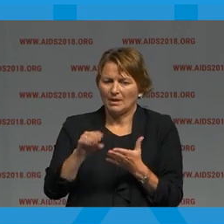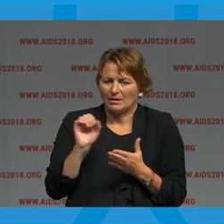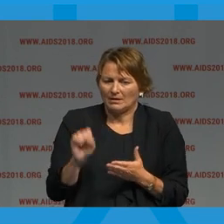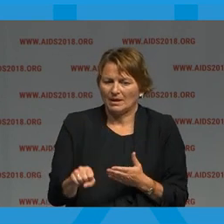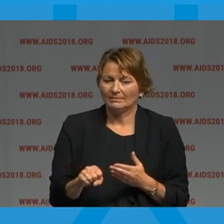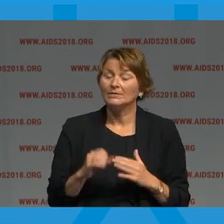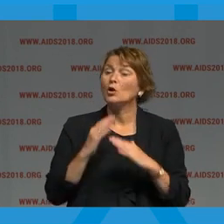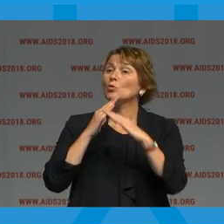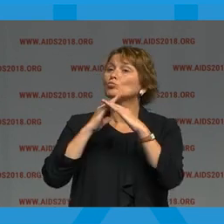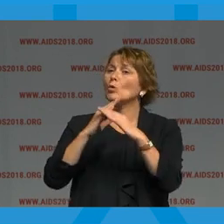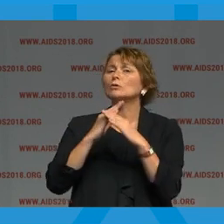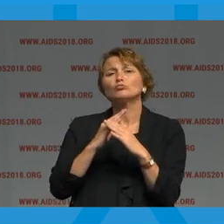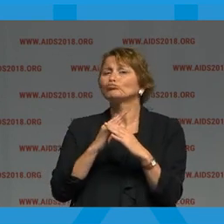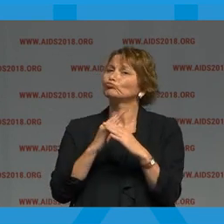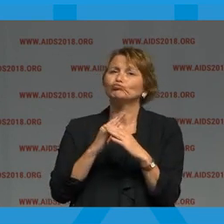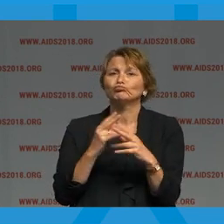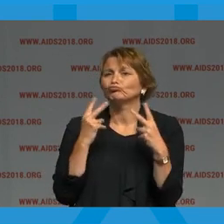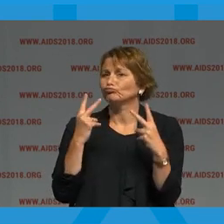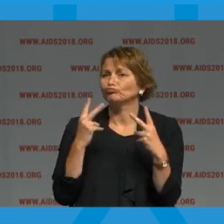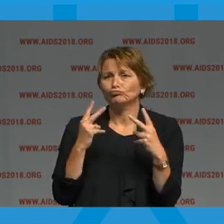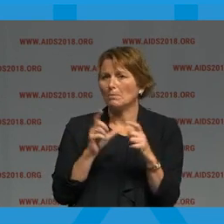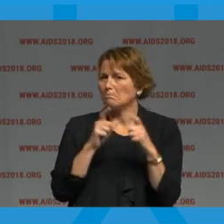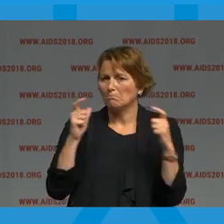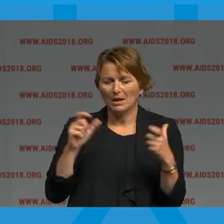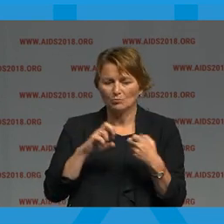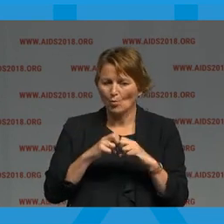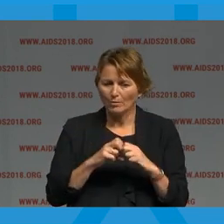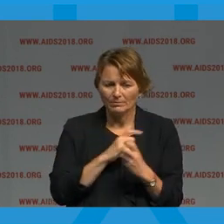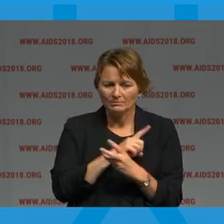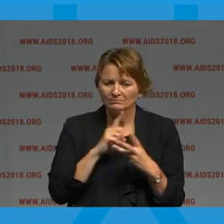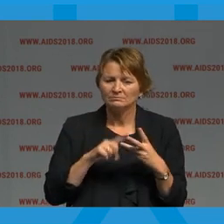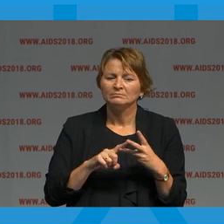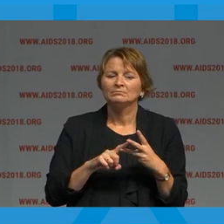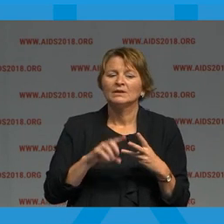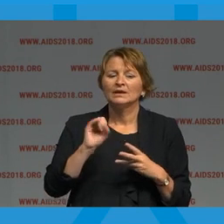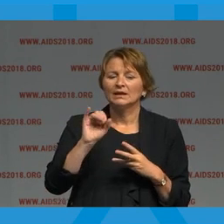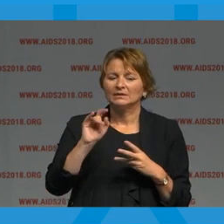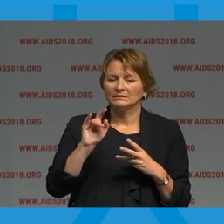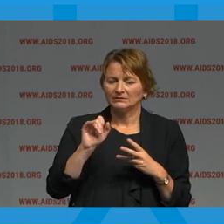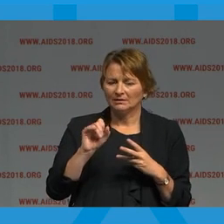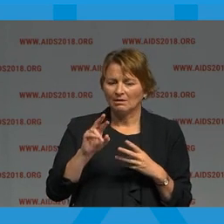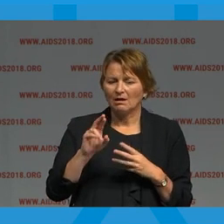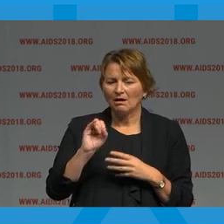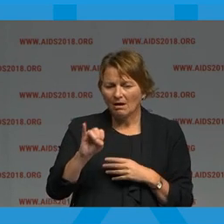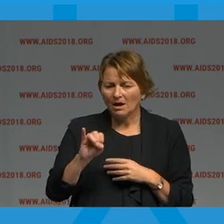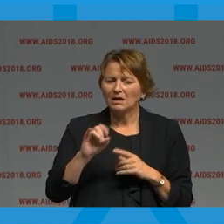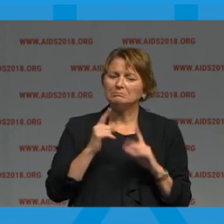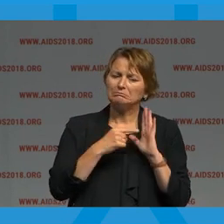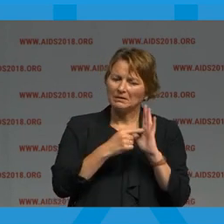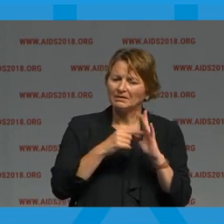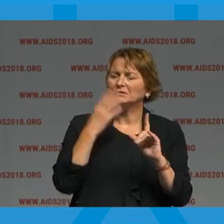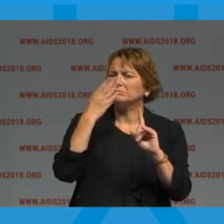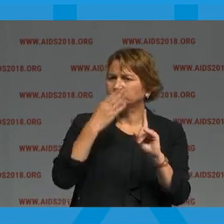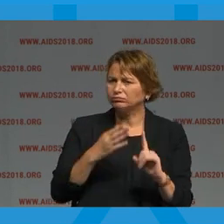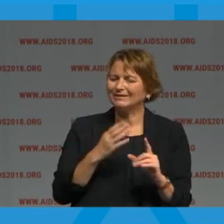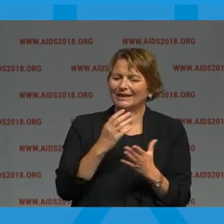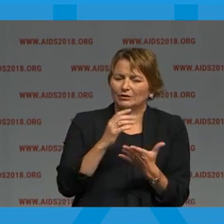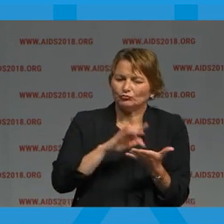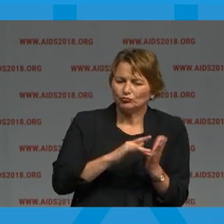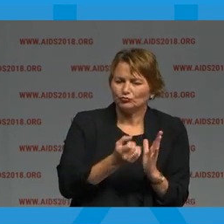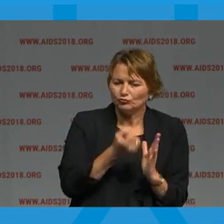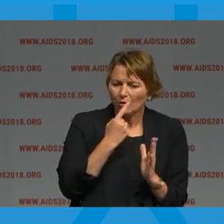be not a major issue so far. Integrase inhibitors are shown to be effective as anchor drugs in dual therapy regimens,